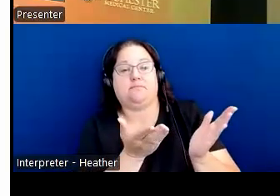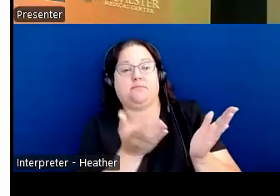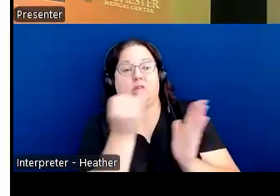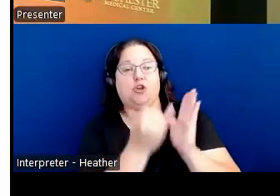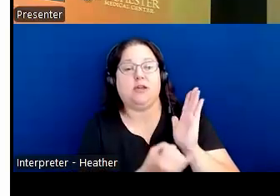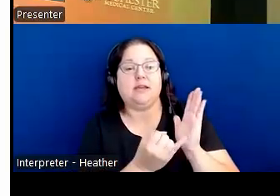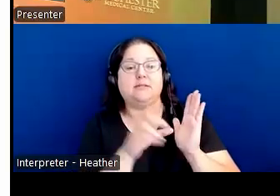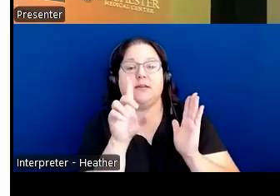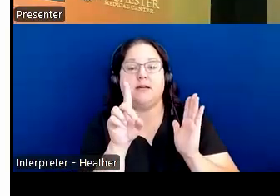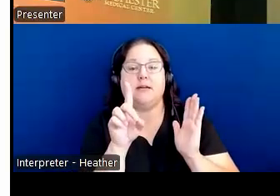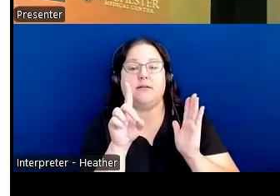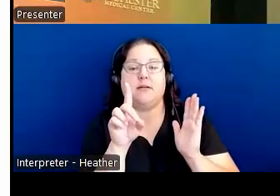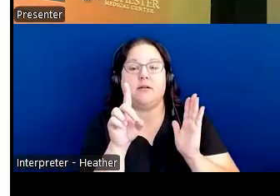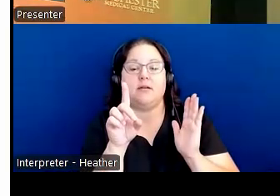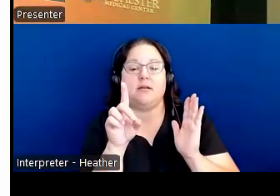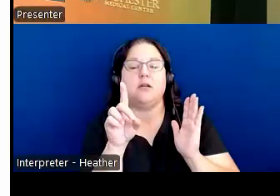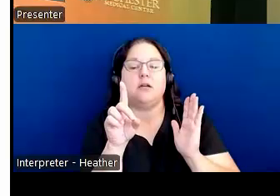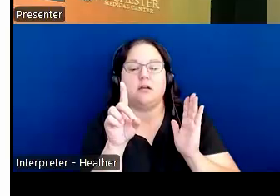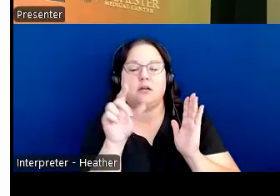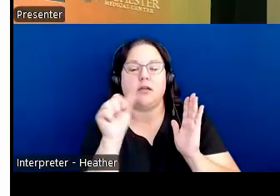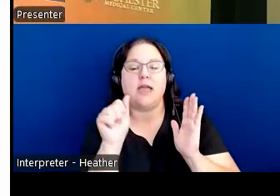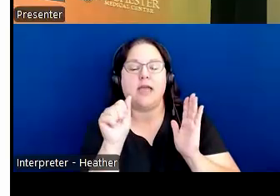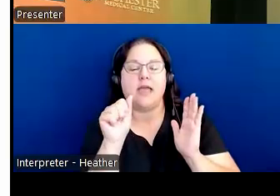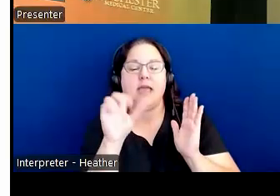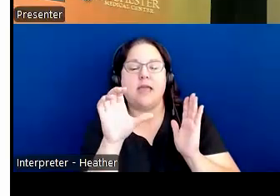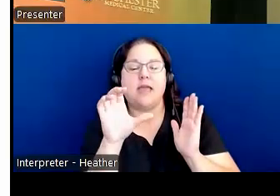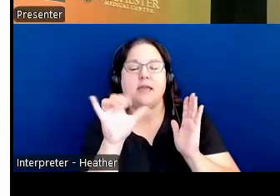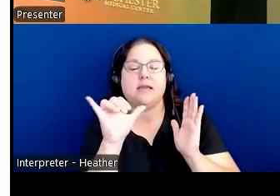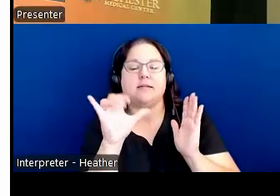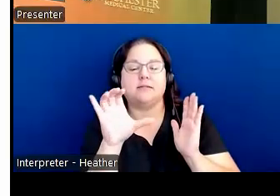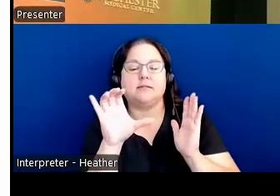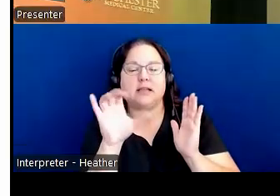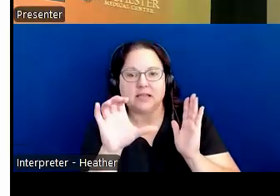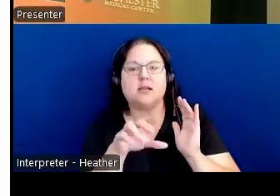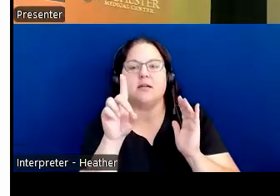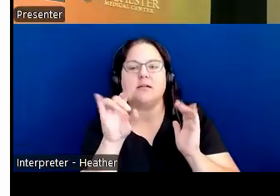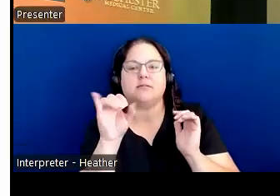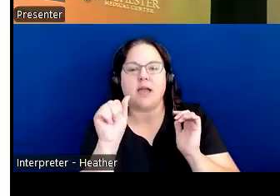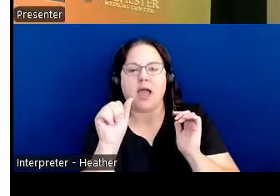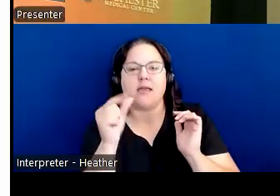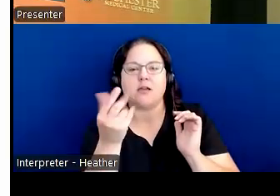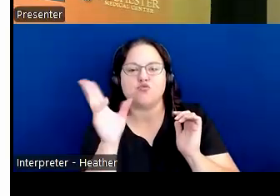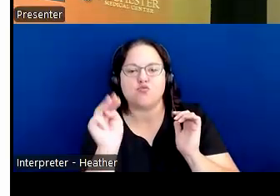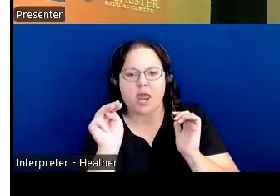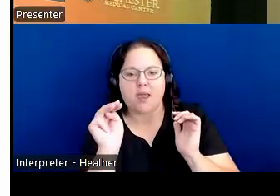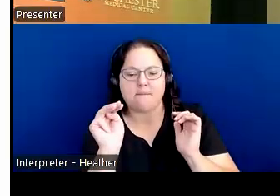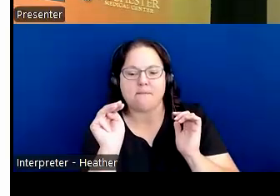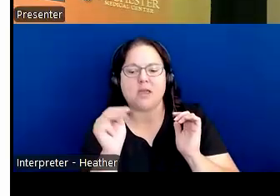diagram that is positing assumptions to guide a clinical analysis.